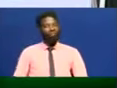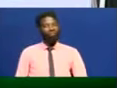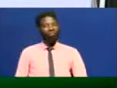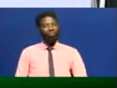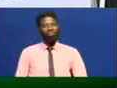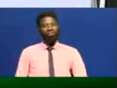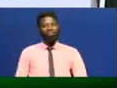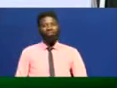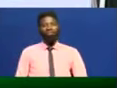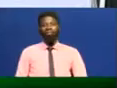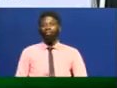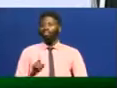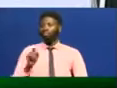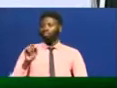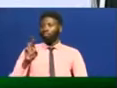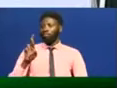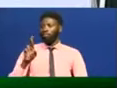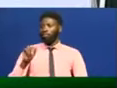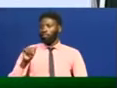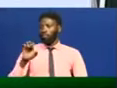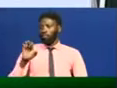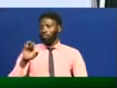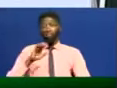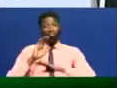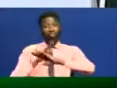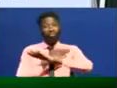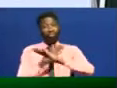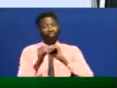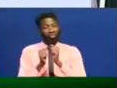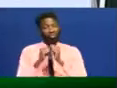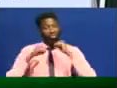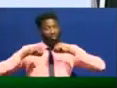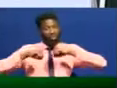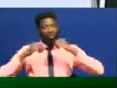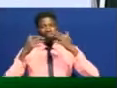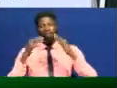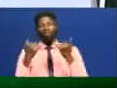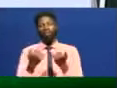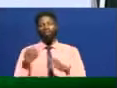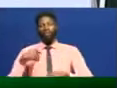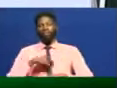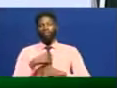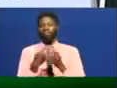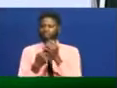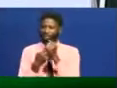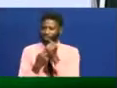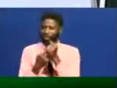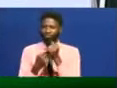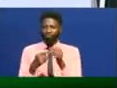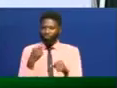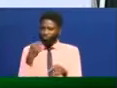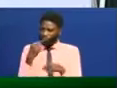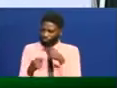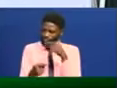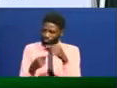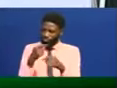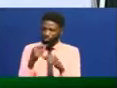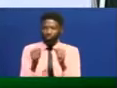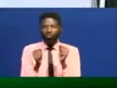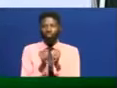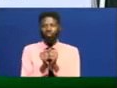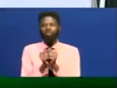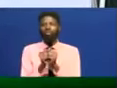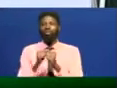Tress Music. We are now building partnerships with